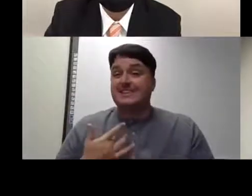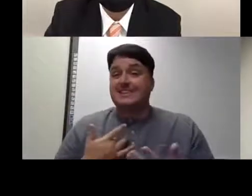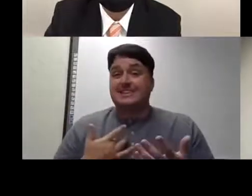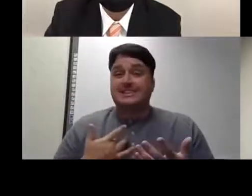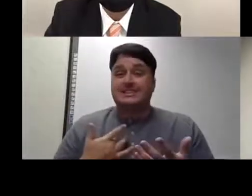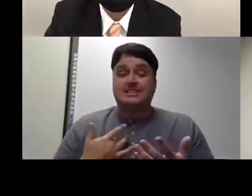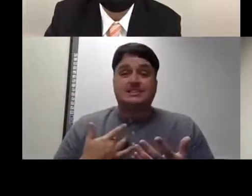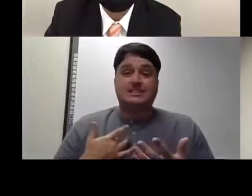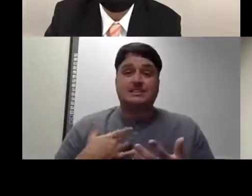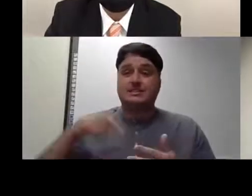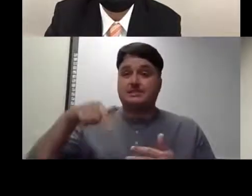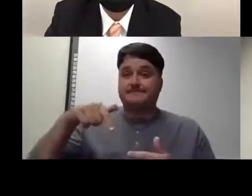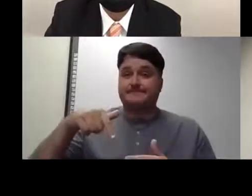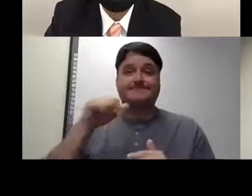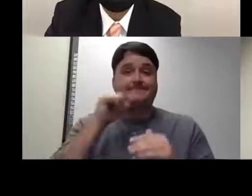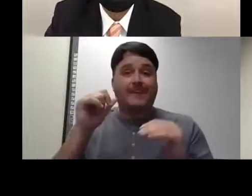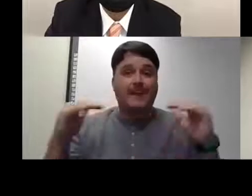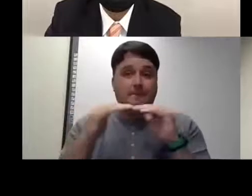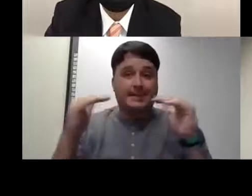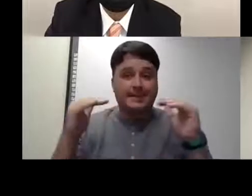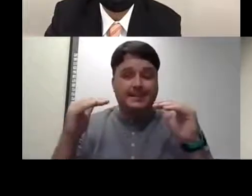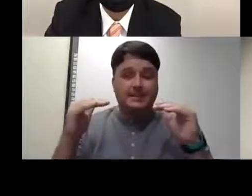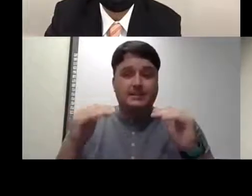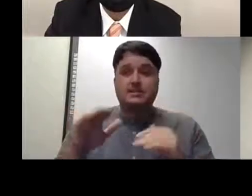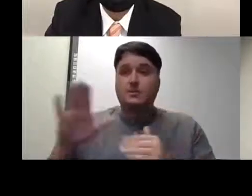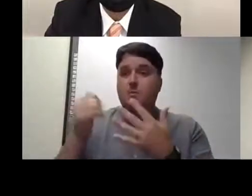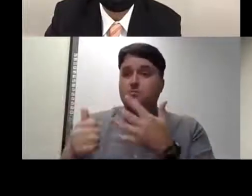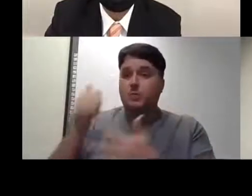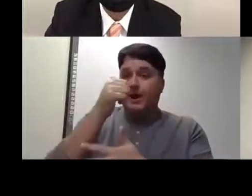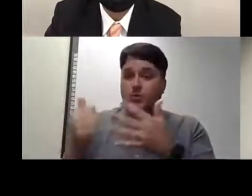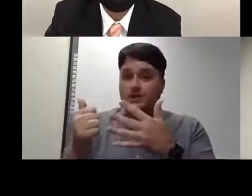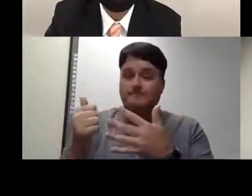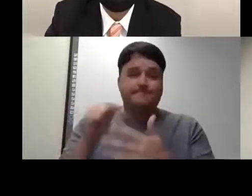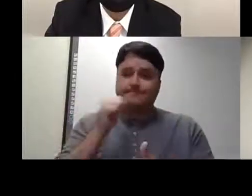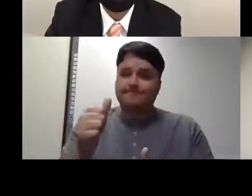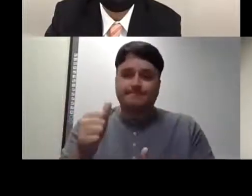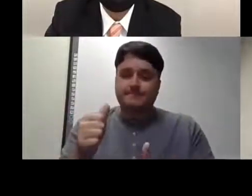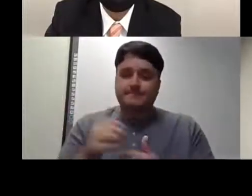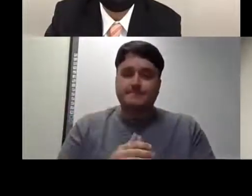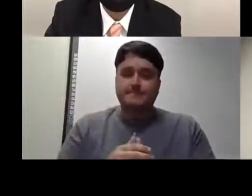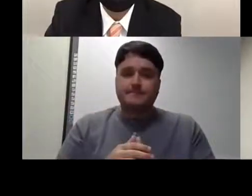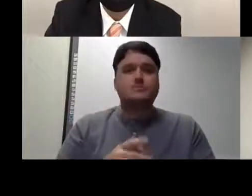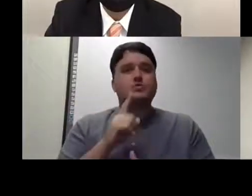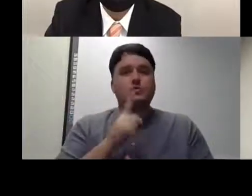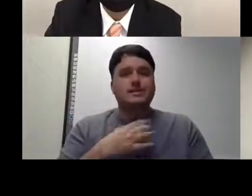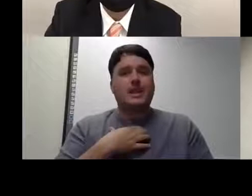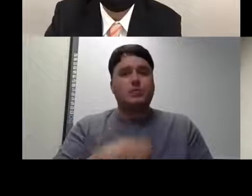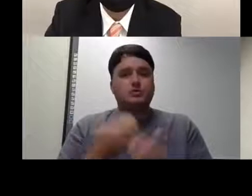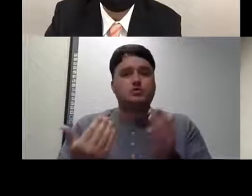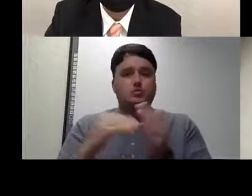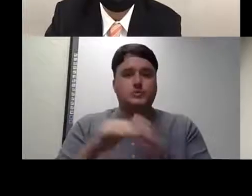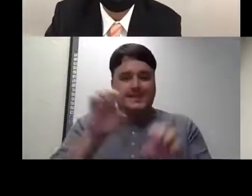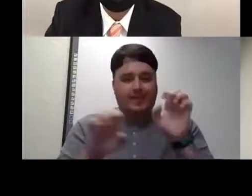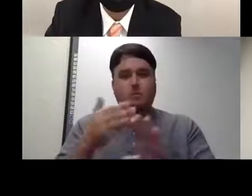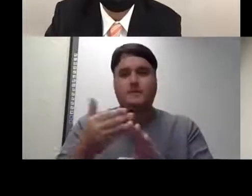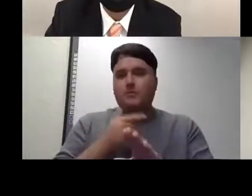Audubon isn't meeting your priority list. And I really wish you would reevaluate before you